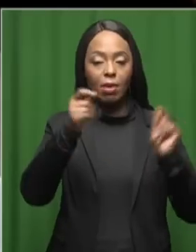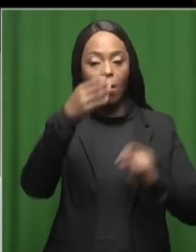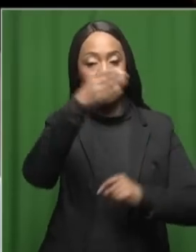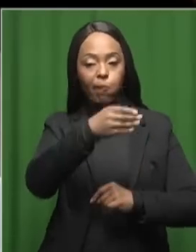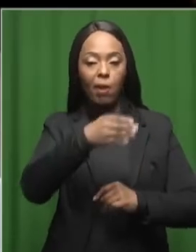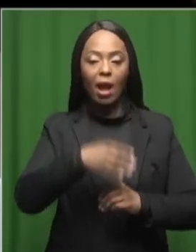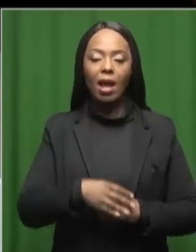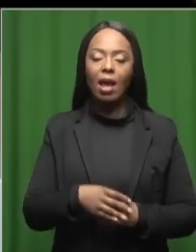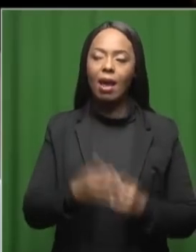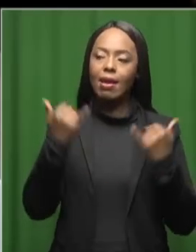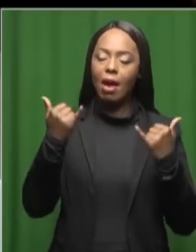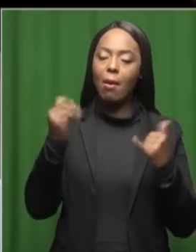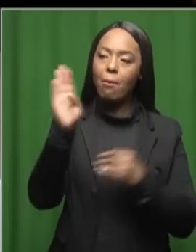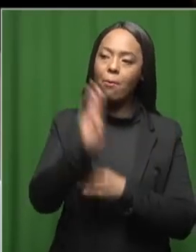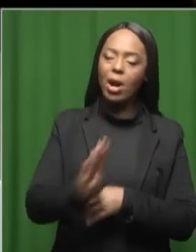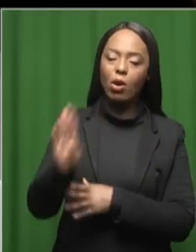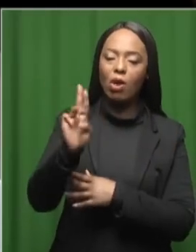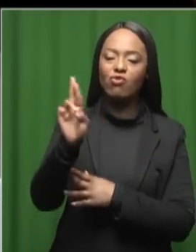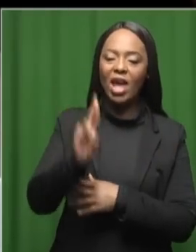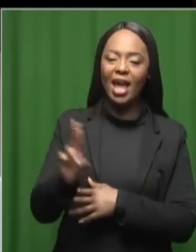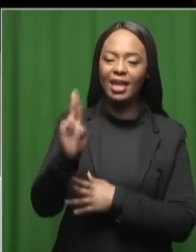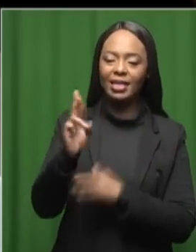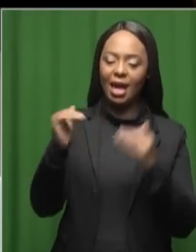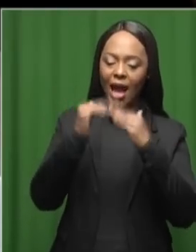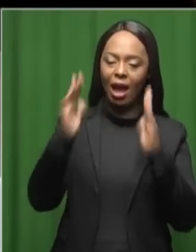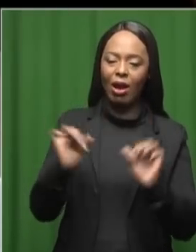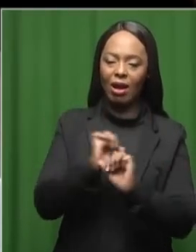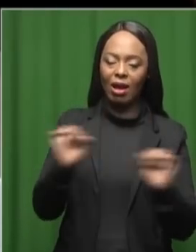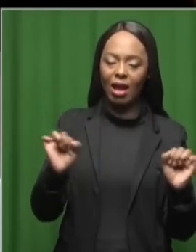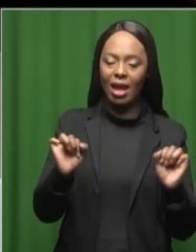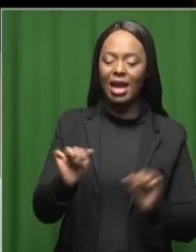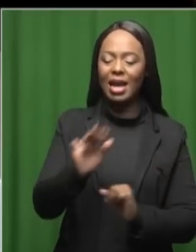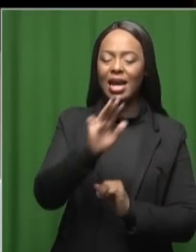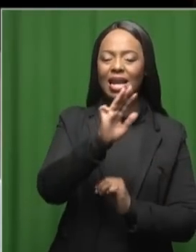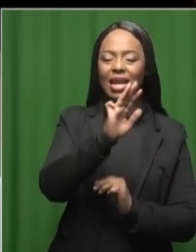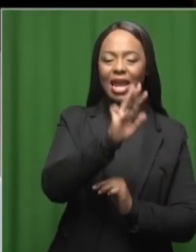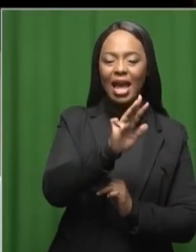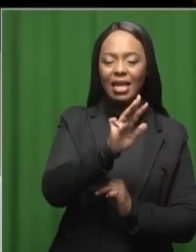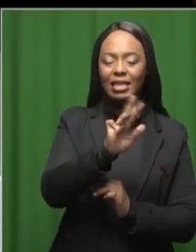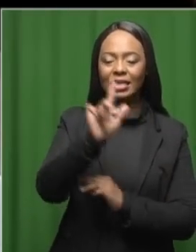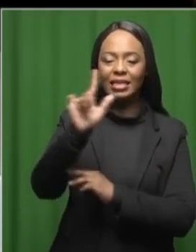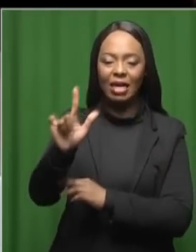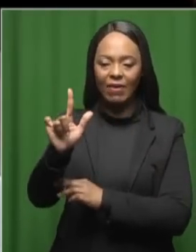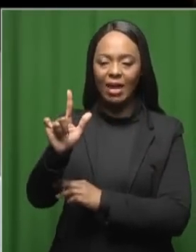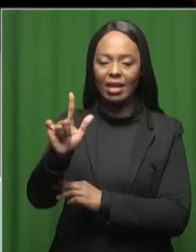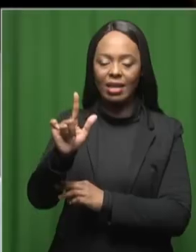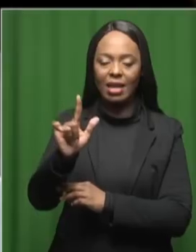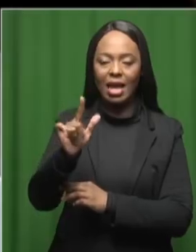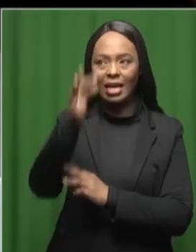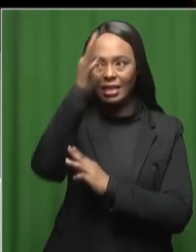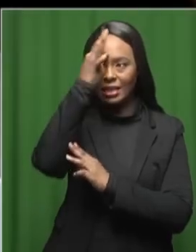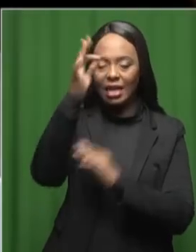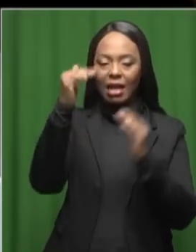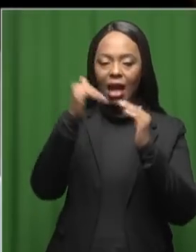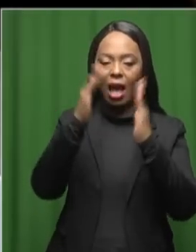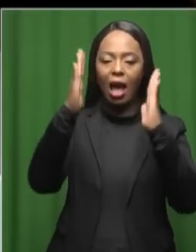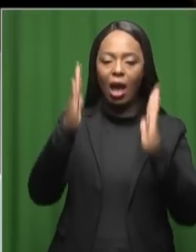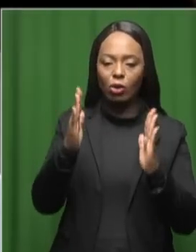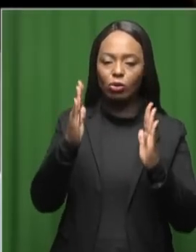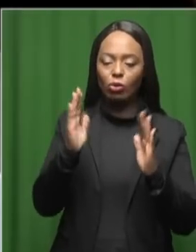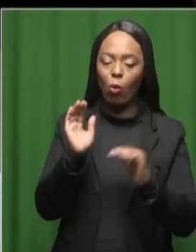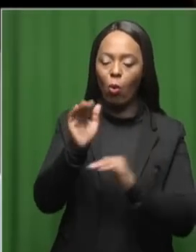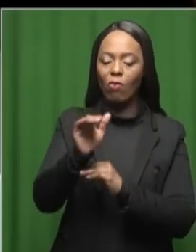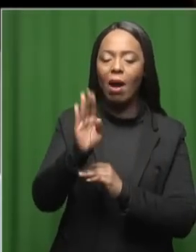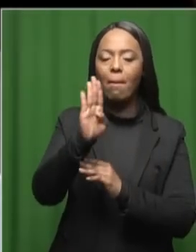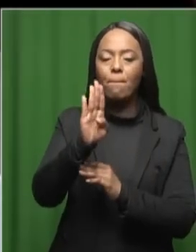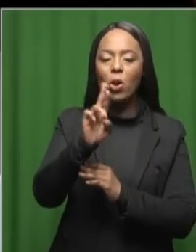about R1 billion. There are 97 state-owned houses valued at just under R1 billion. You